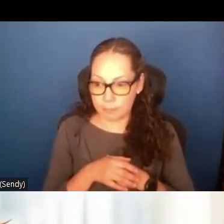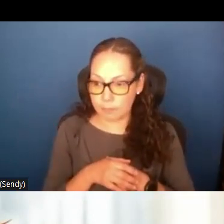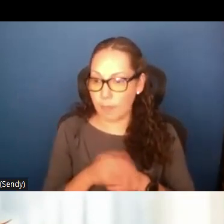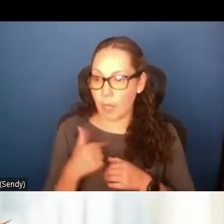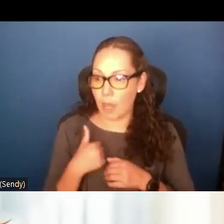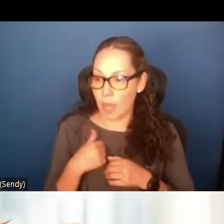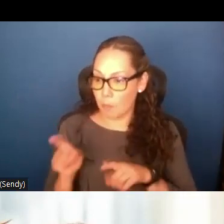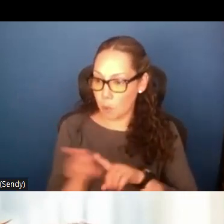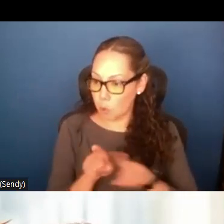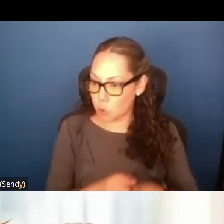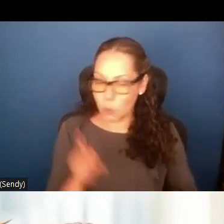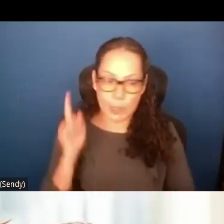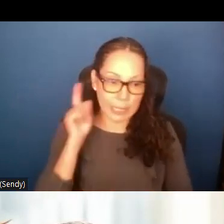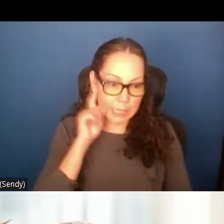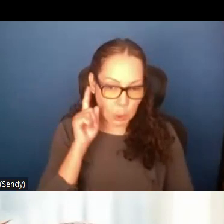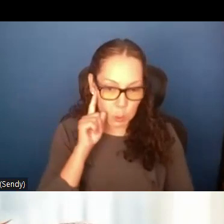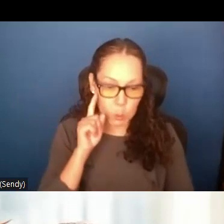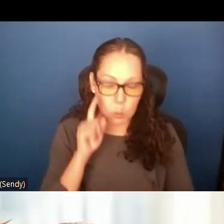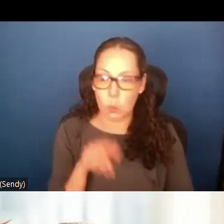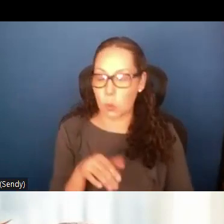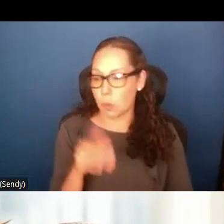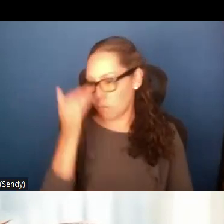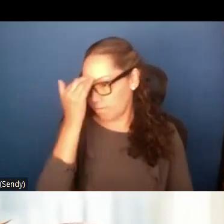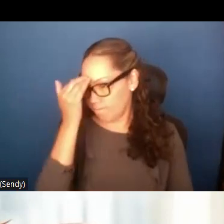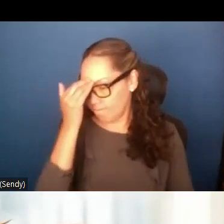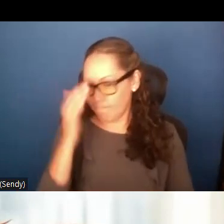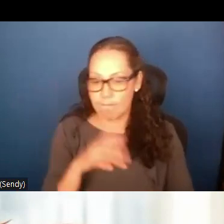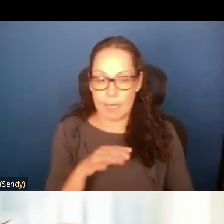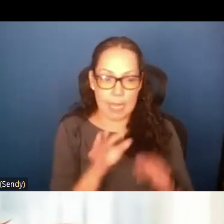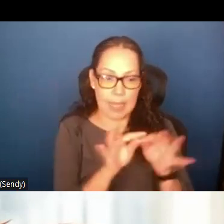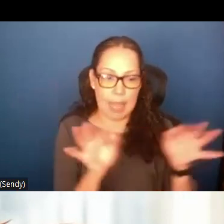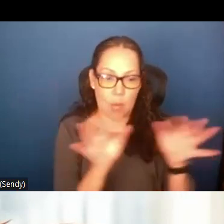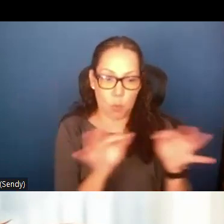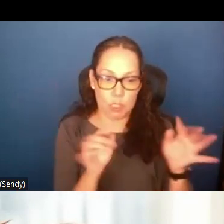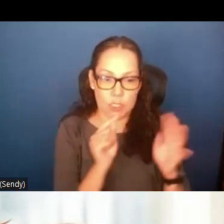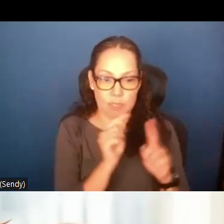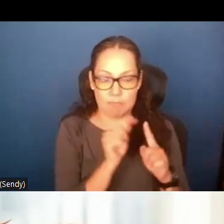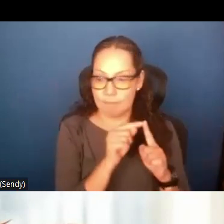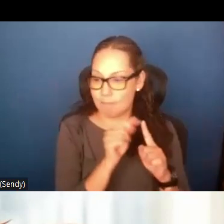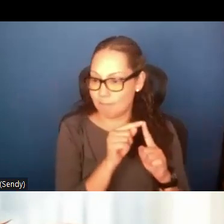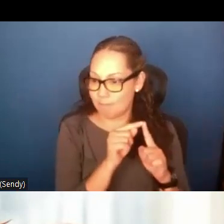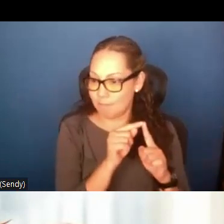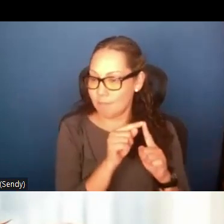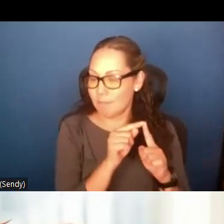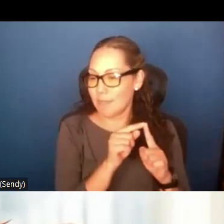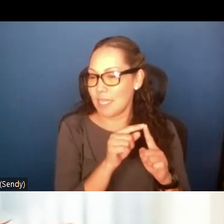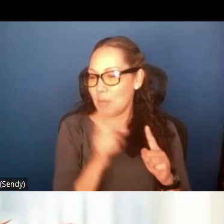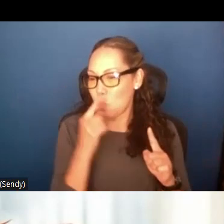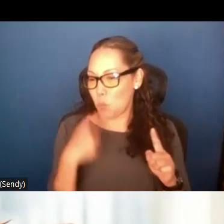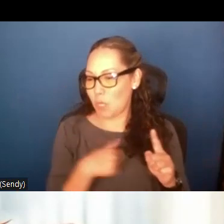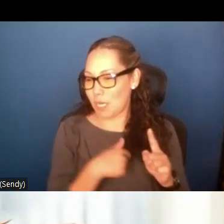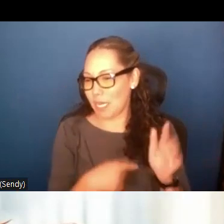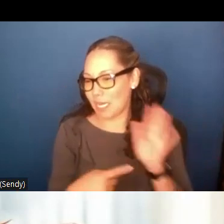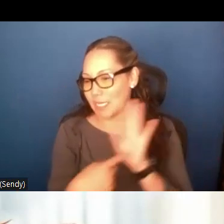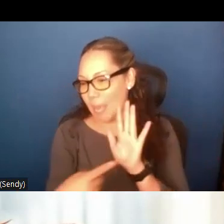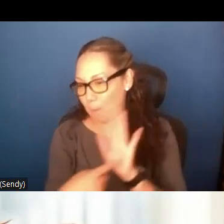some concern with the language in the examples, and I think one thing we can do is we can just take out the examples, like those were intended for illustration for this group, but that's